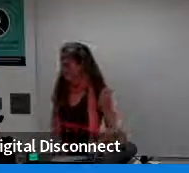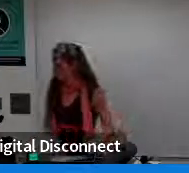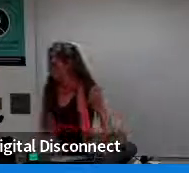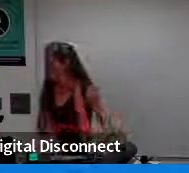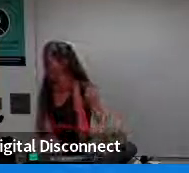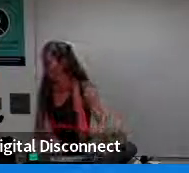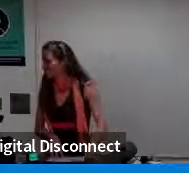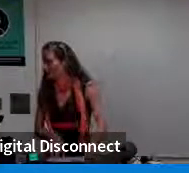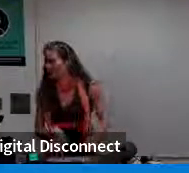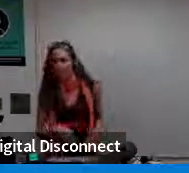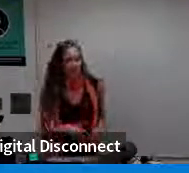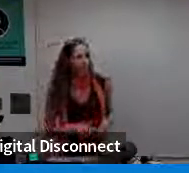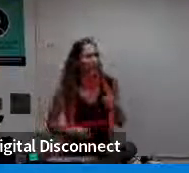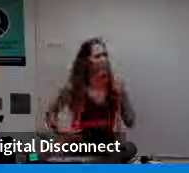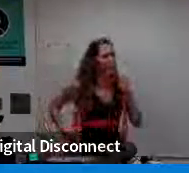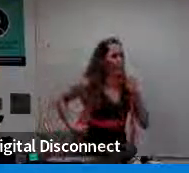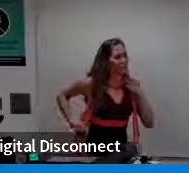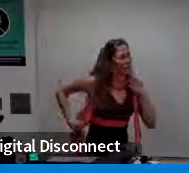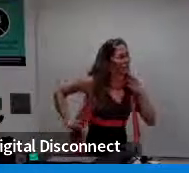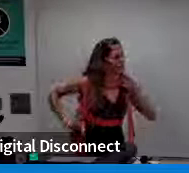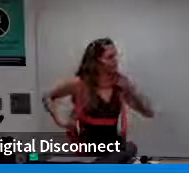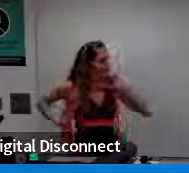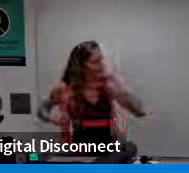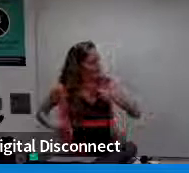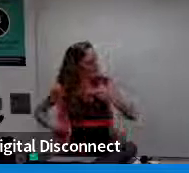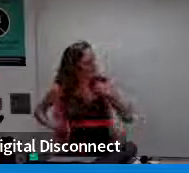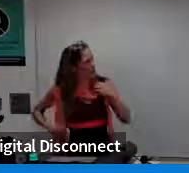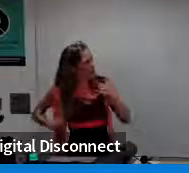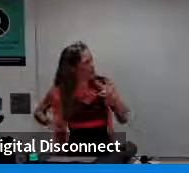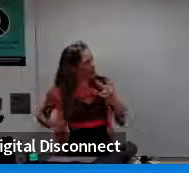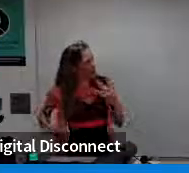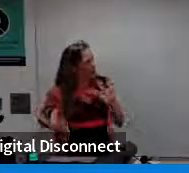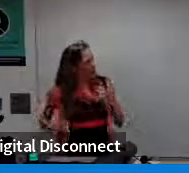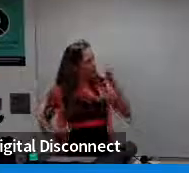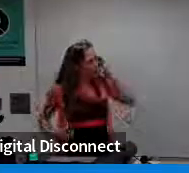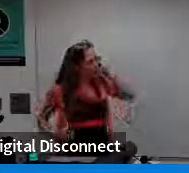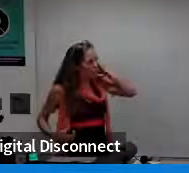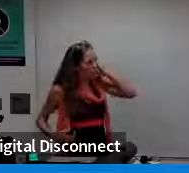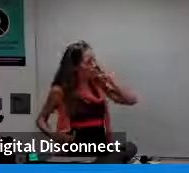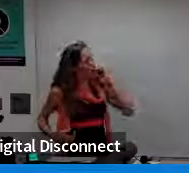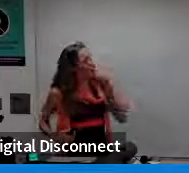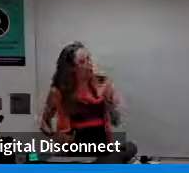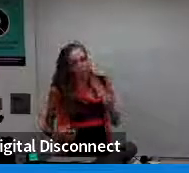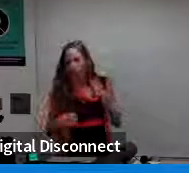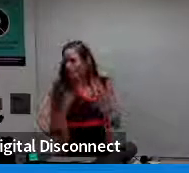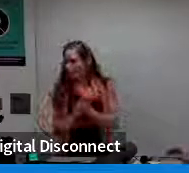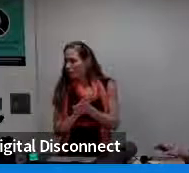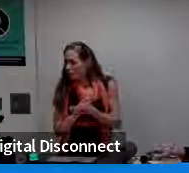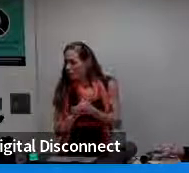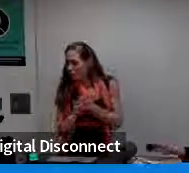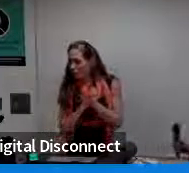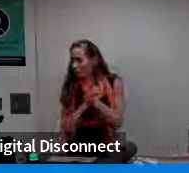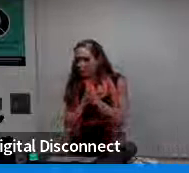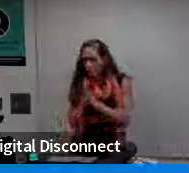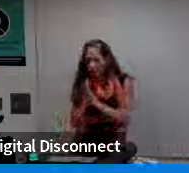giving me more time than the 15 minutes allocated. But I wanted to stop with this because this is kind of where, like, the kind of core points of the book. So in thinking